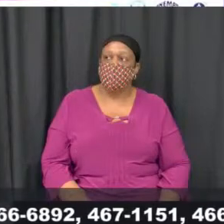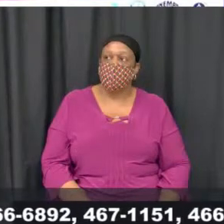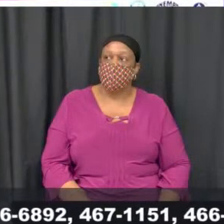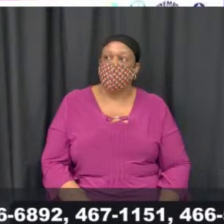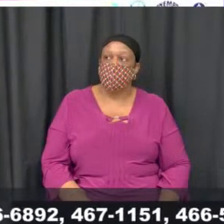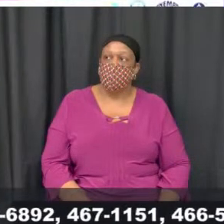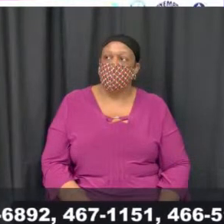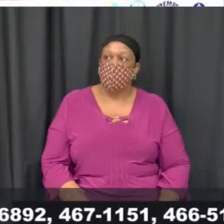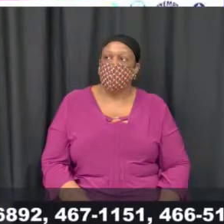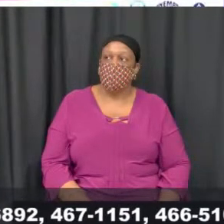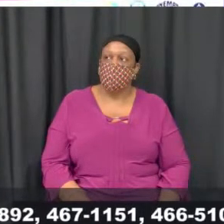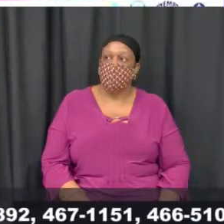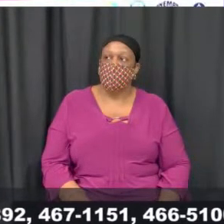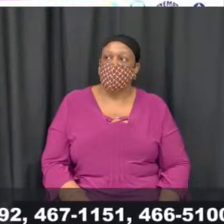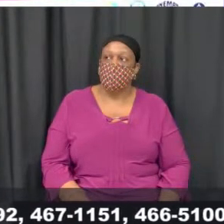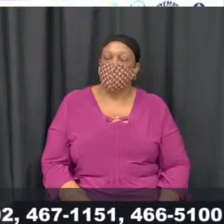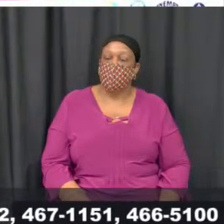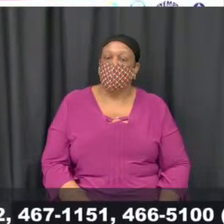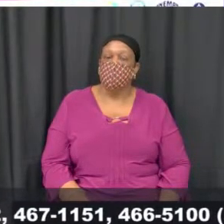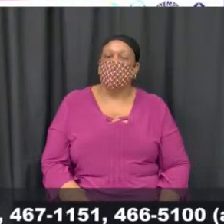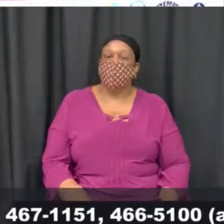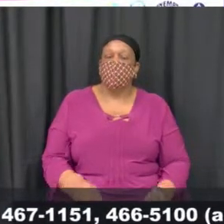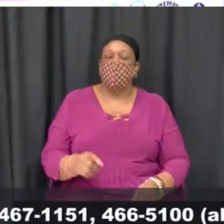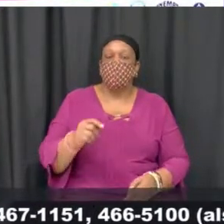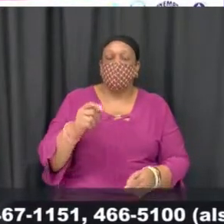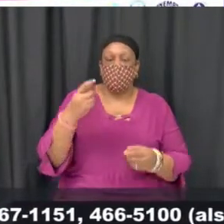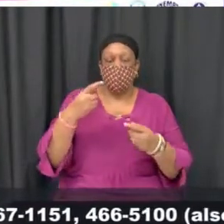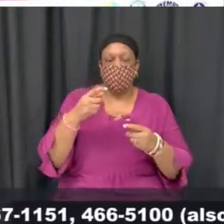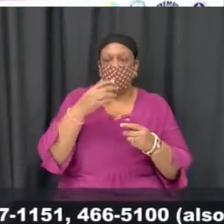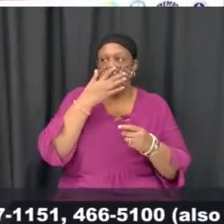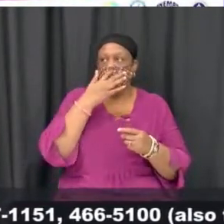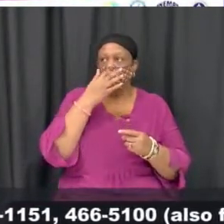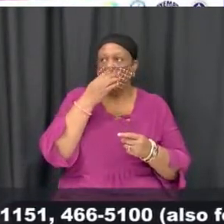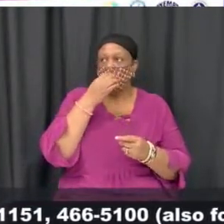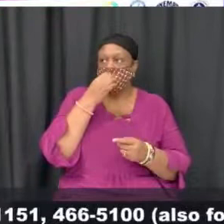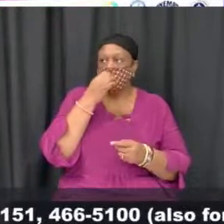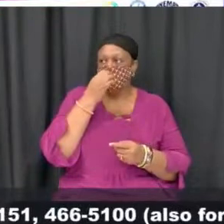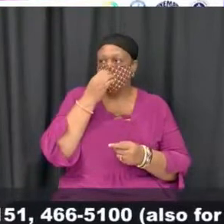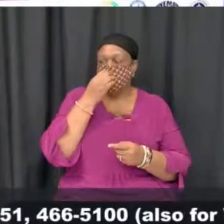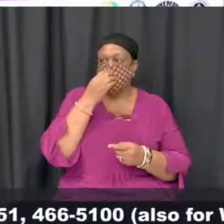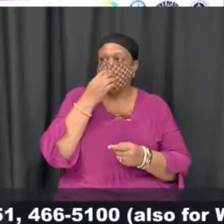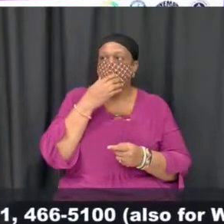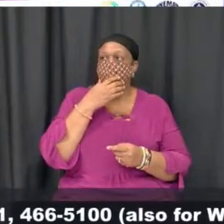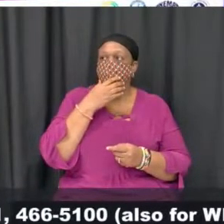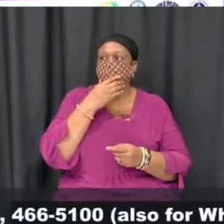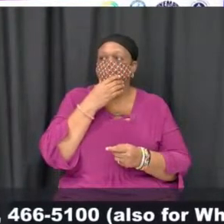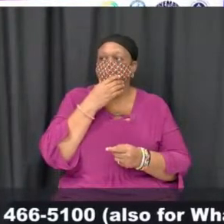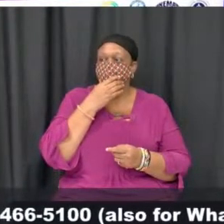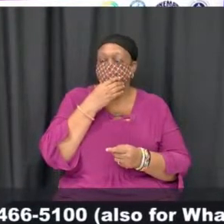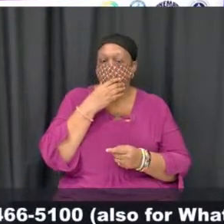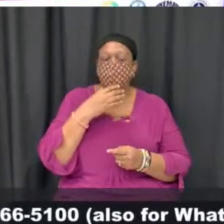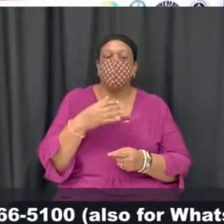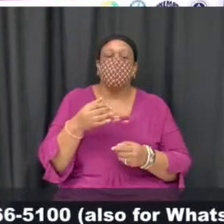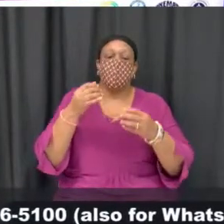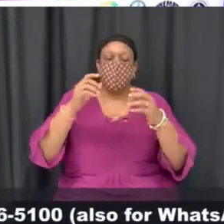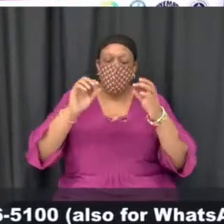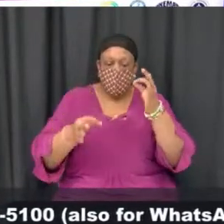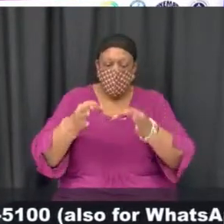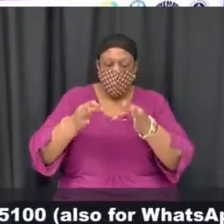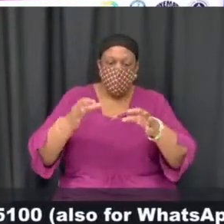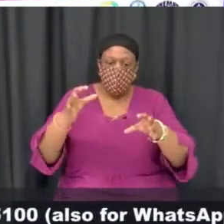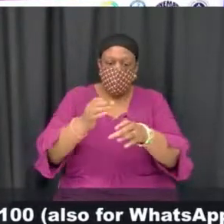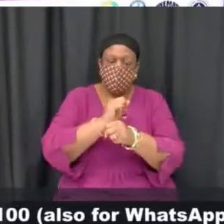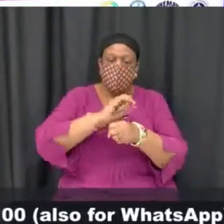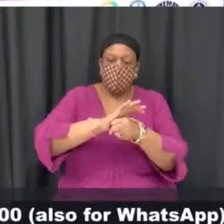can have their second dose. Now, once you were infected, you would have some level of protection, but